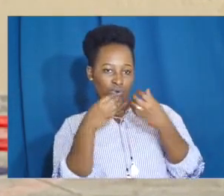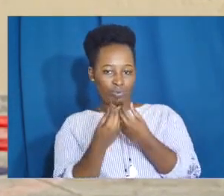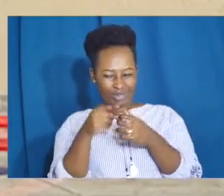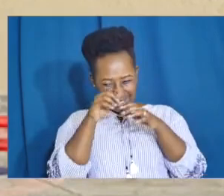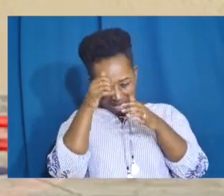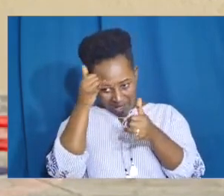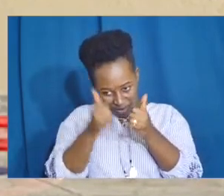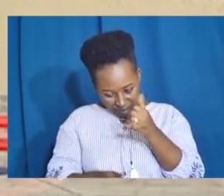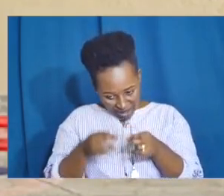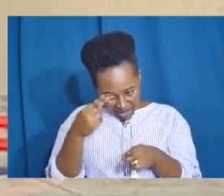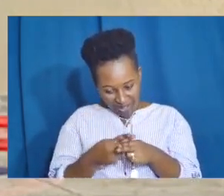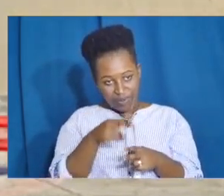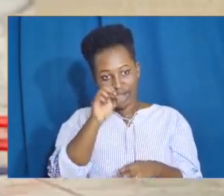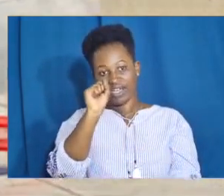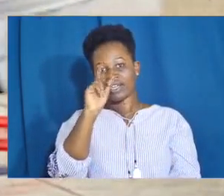example.